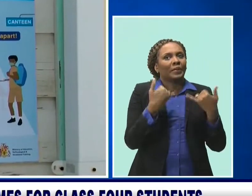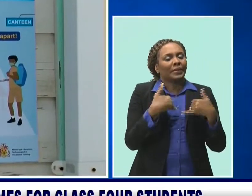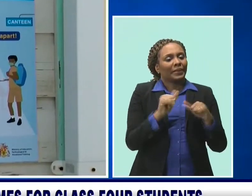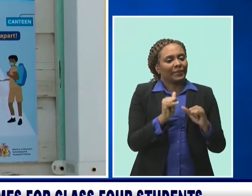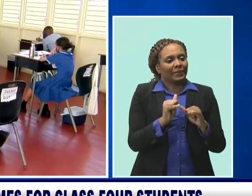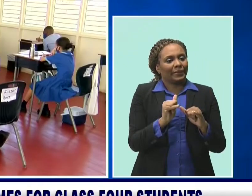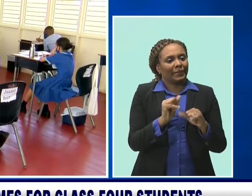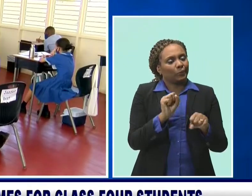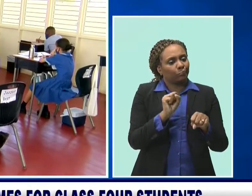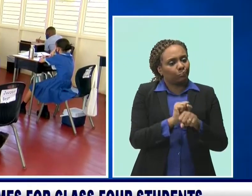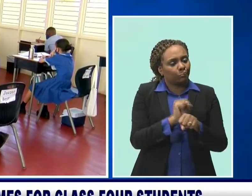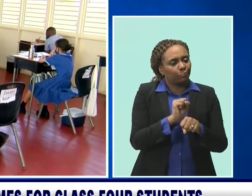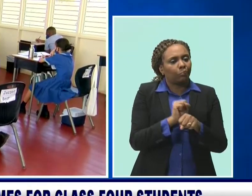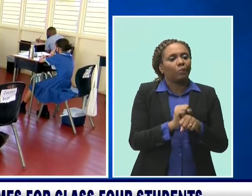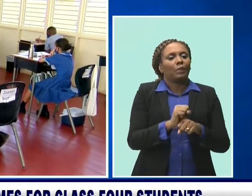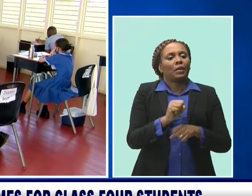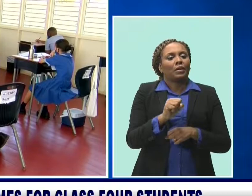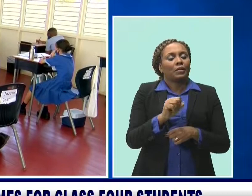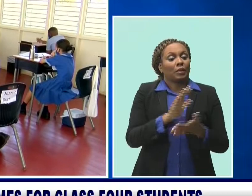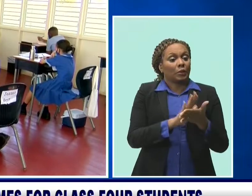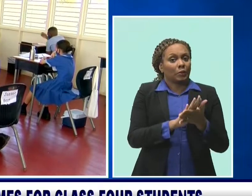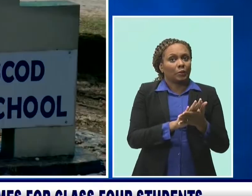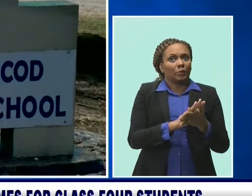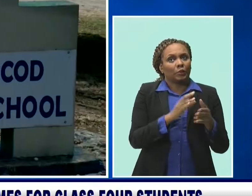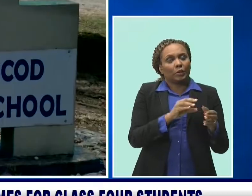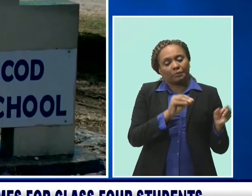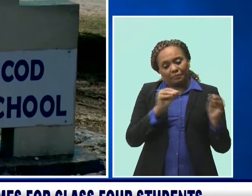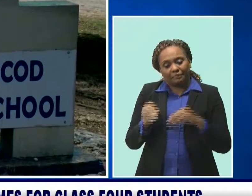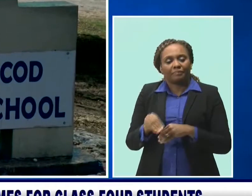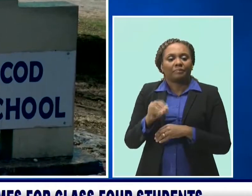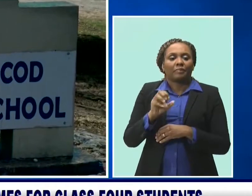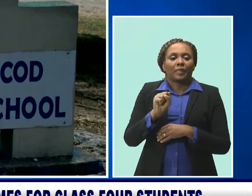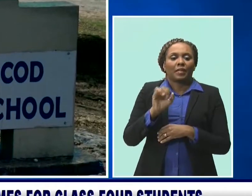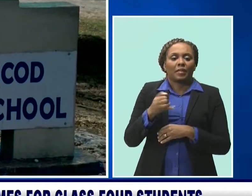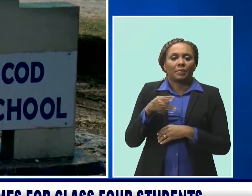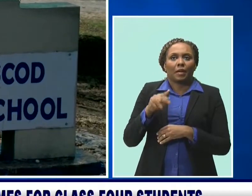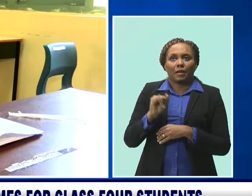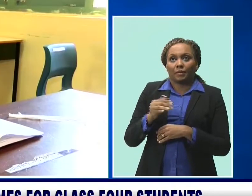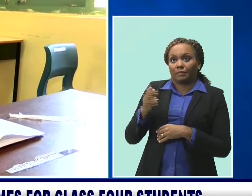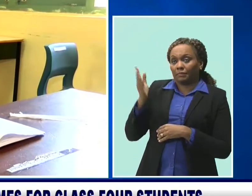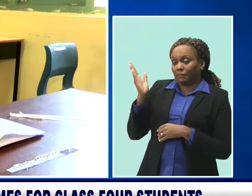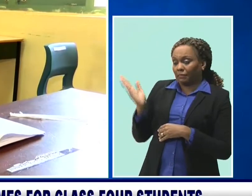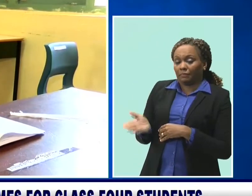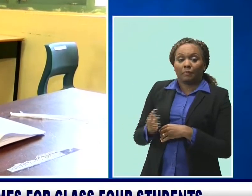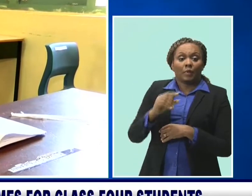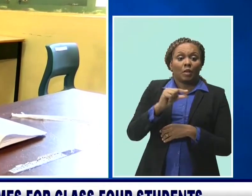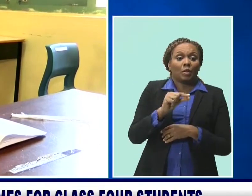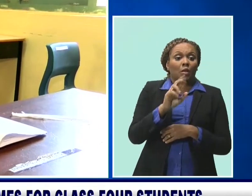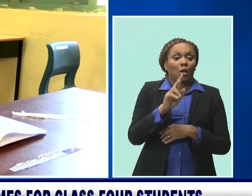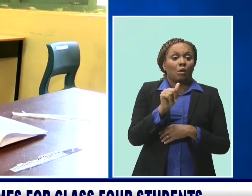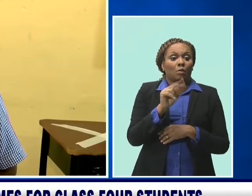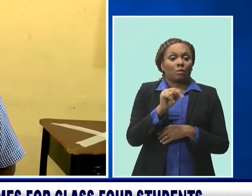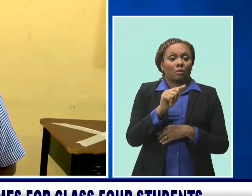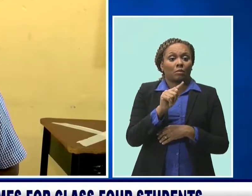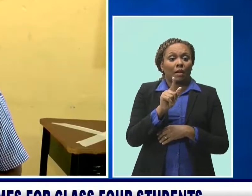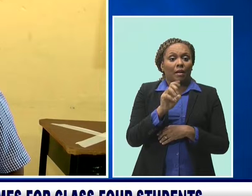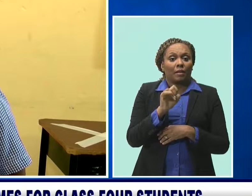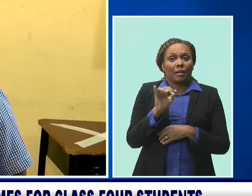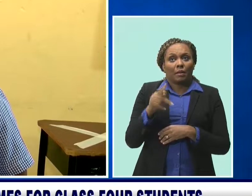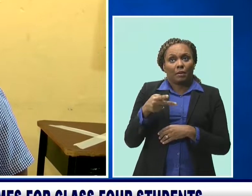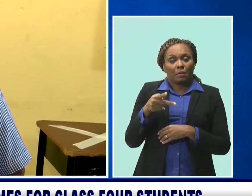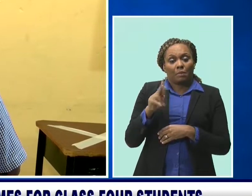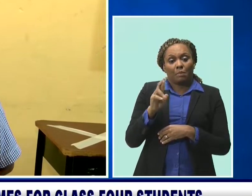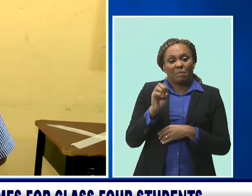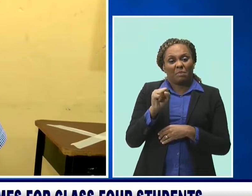Grove site. And their colleagues at Grantley Prescott Memorial Primary also shared similar emotions. I feel